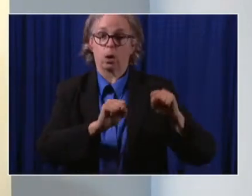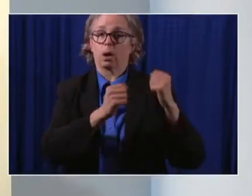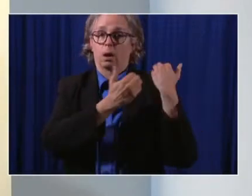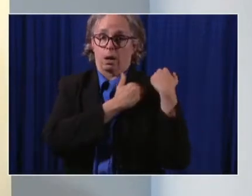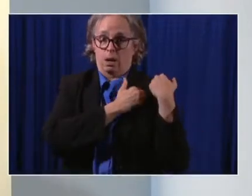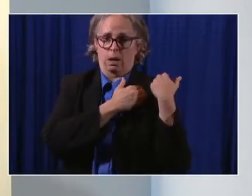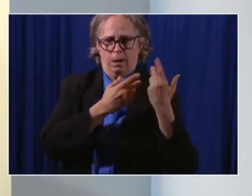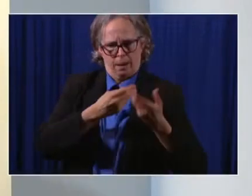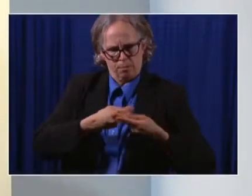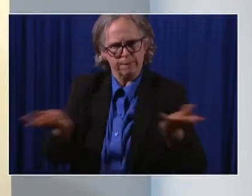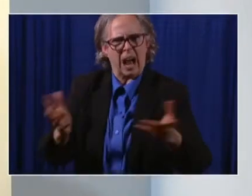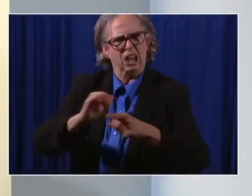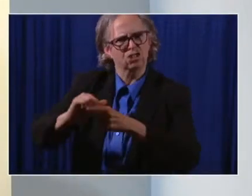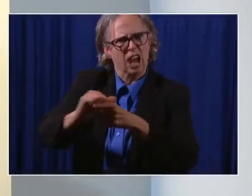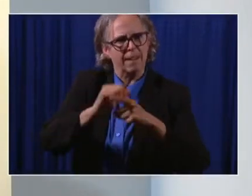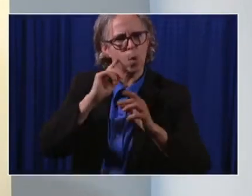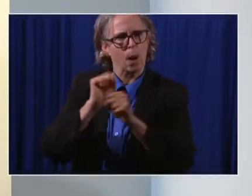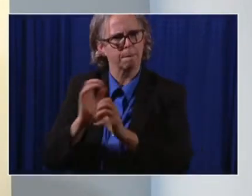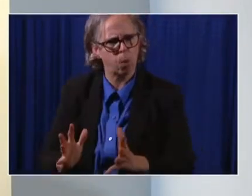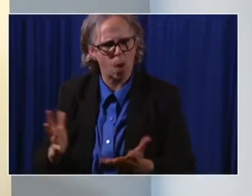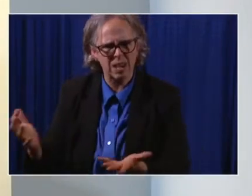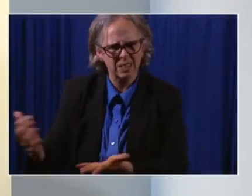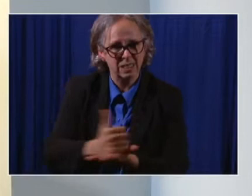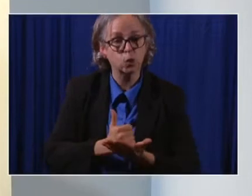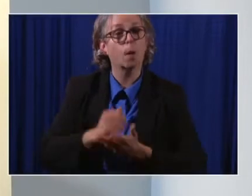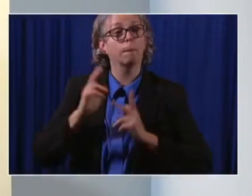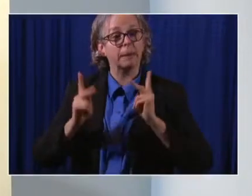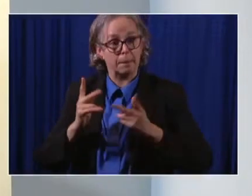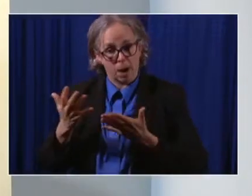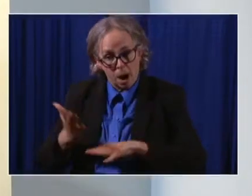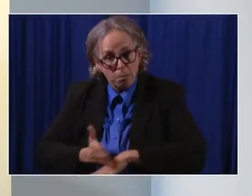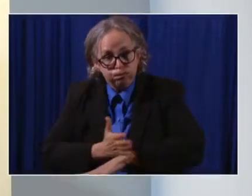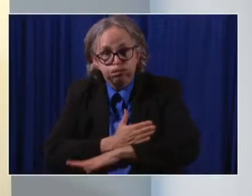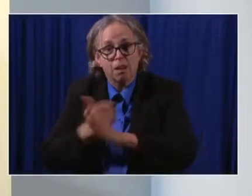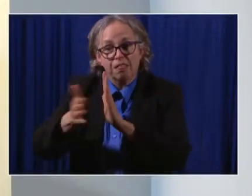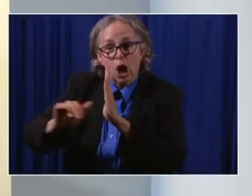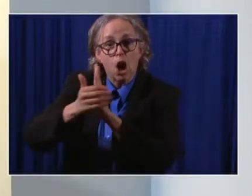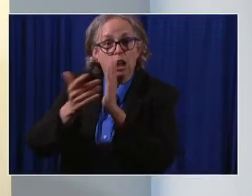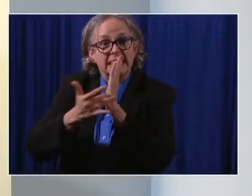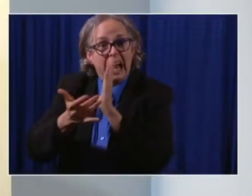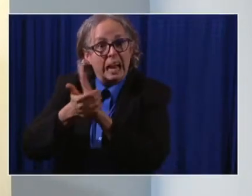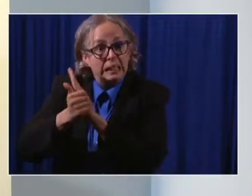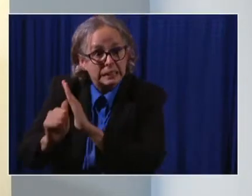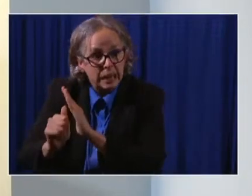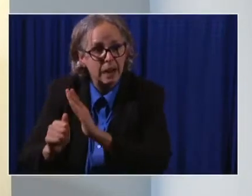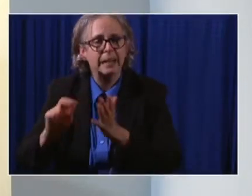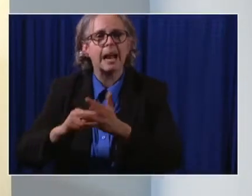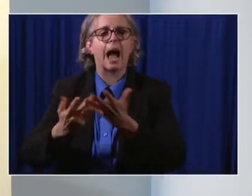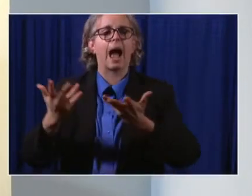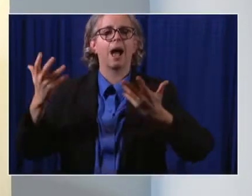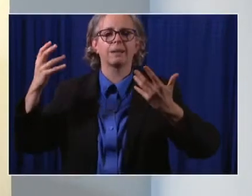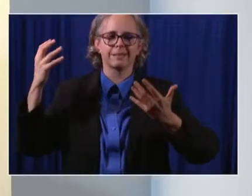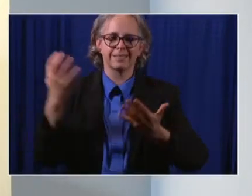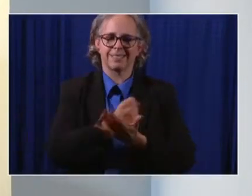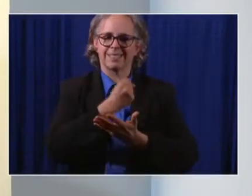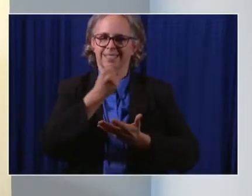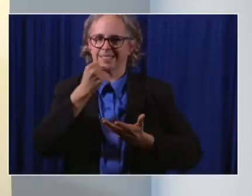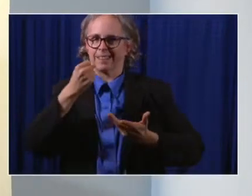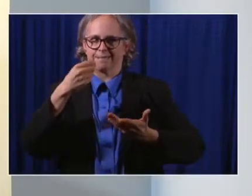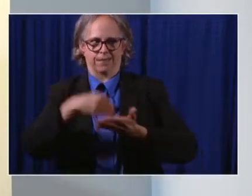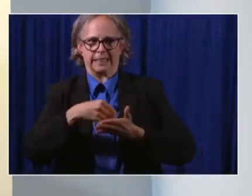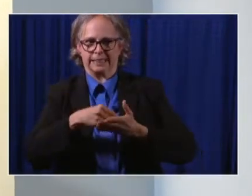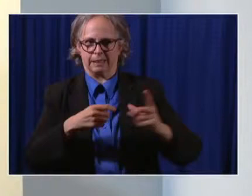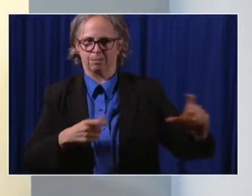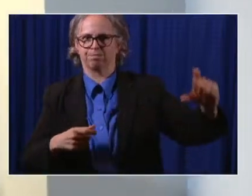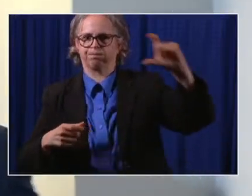have the skills that they need to compete and employees have more job security, more earning power, and a better and brighter future for